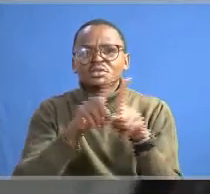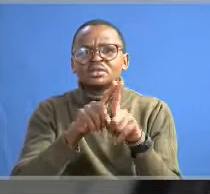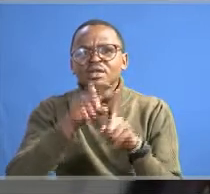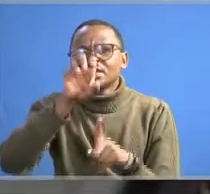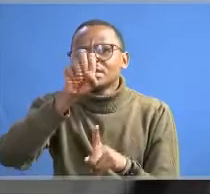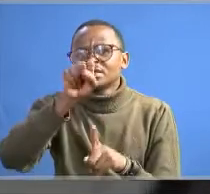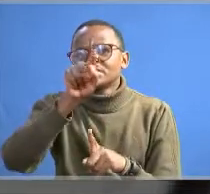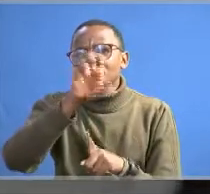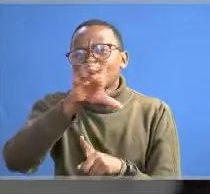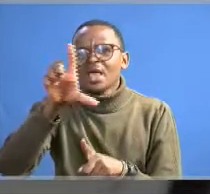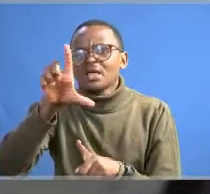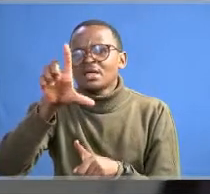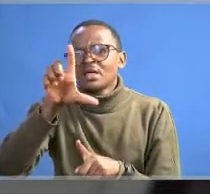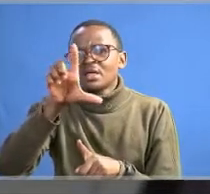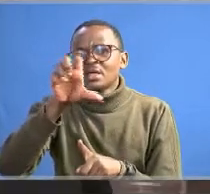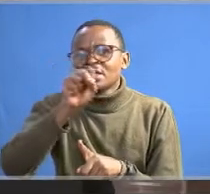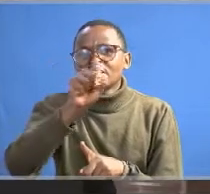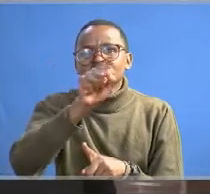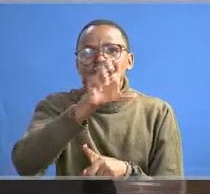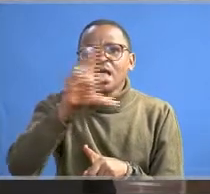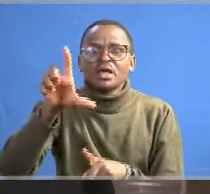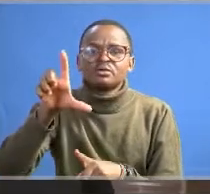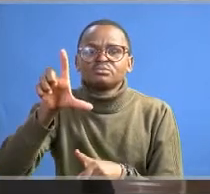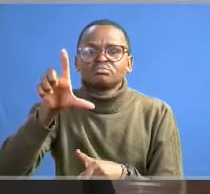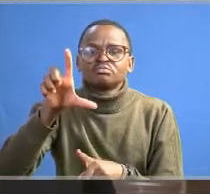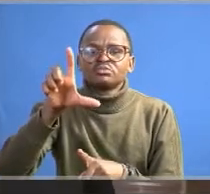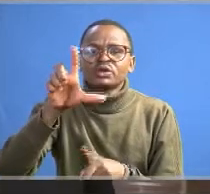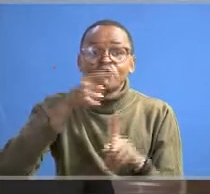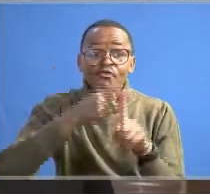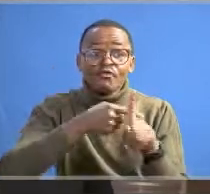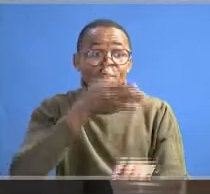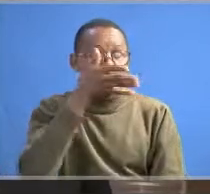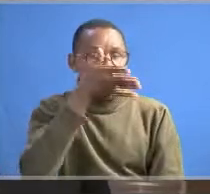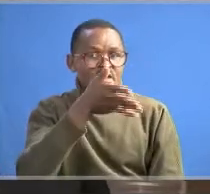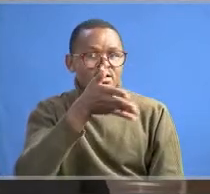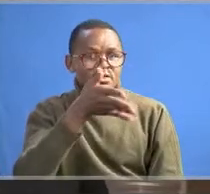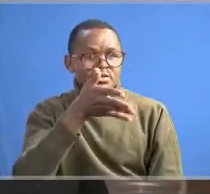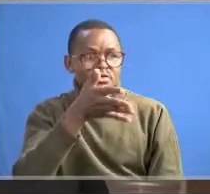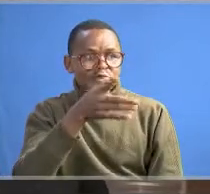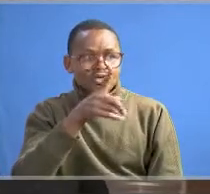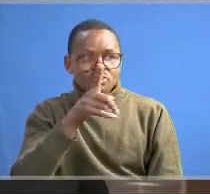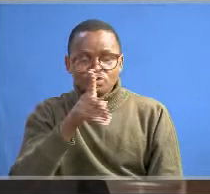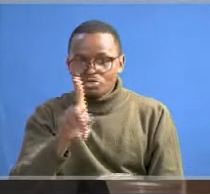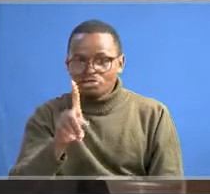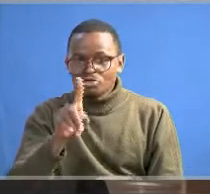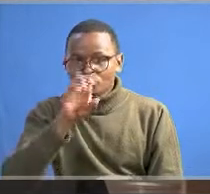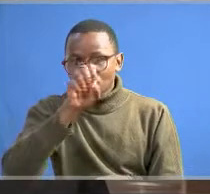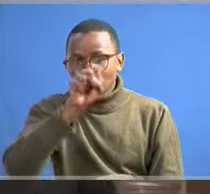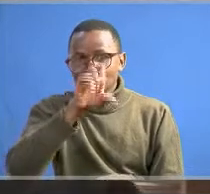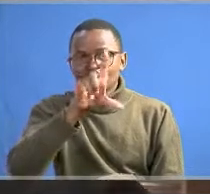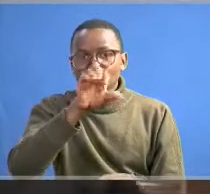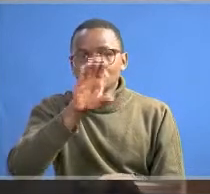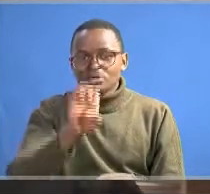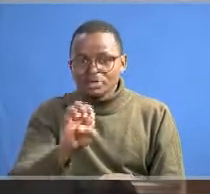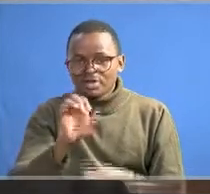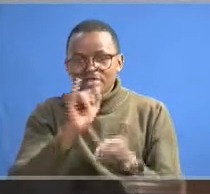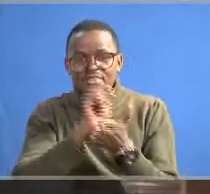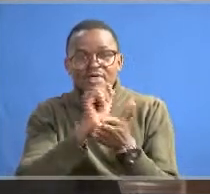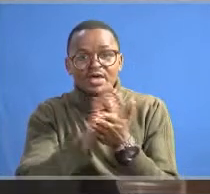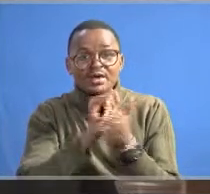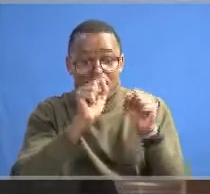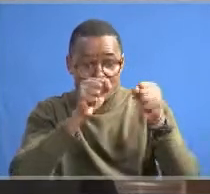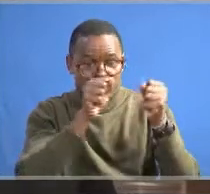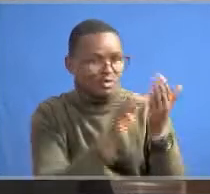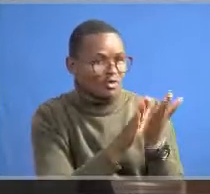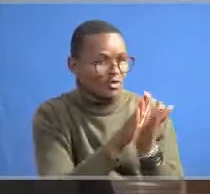STL file, STL. Then now from there, you slice it to a mode that the printer can